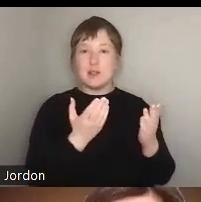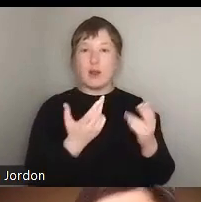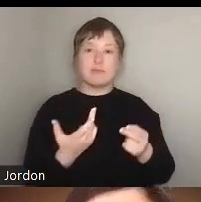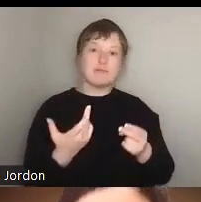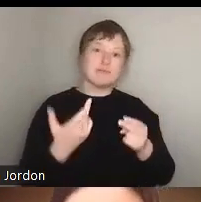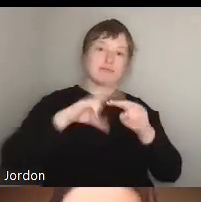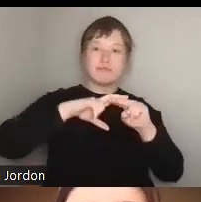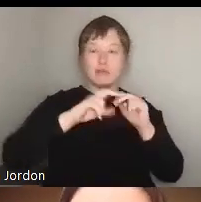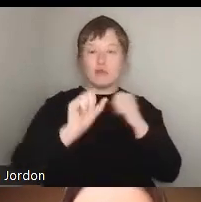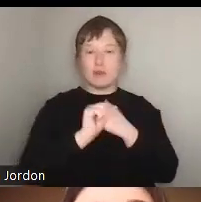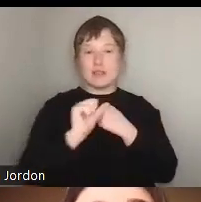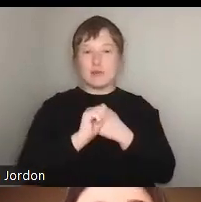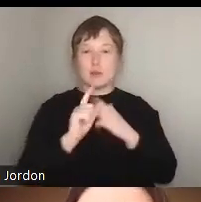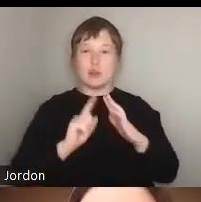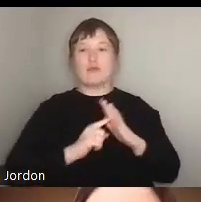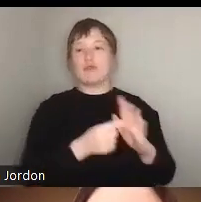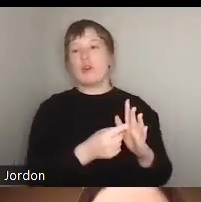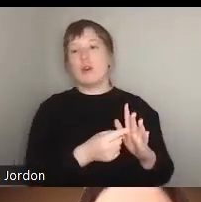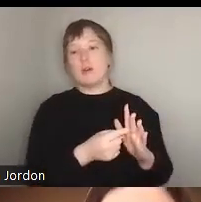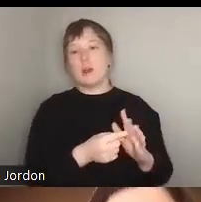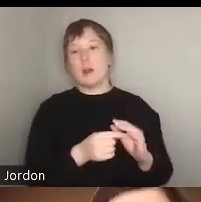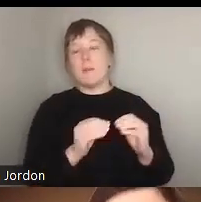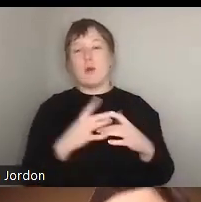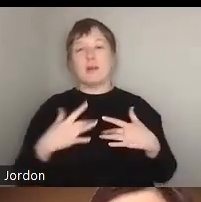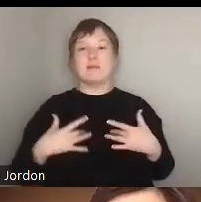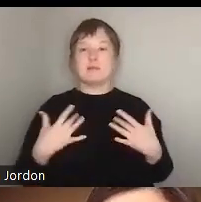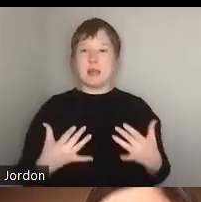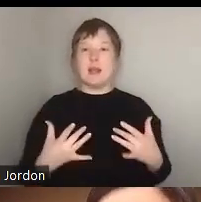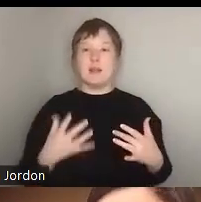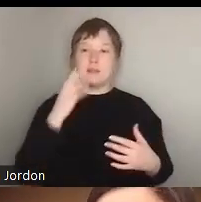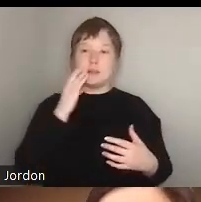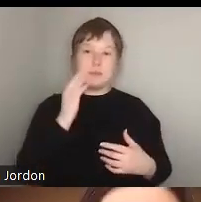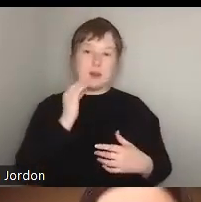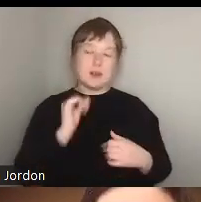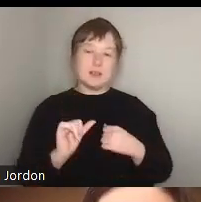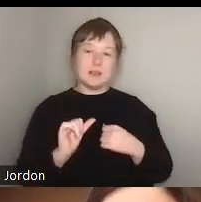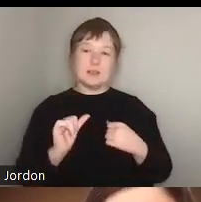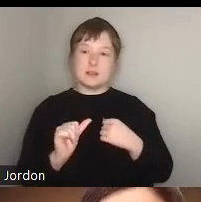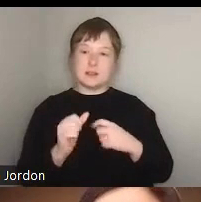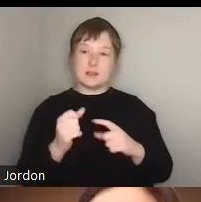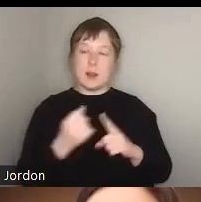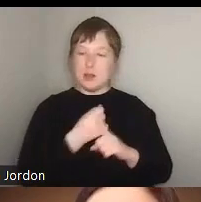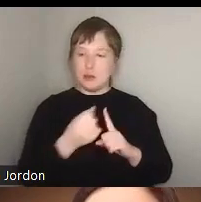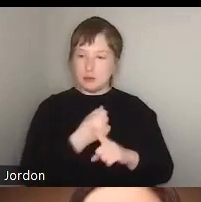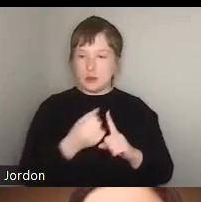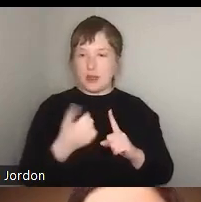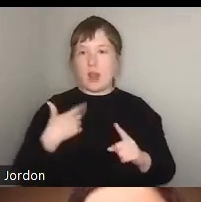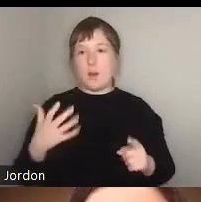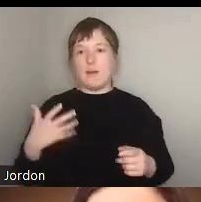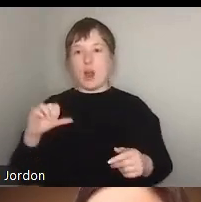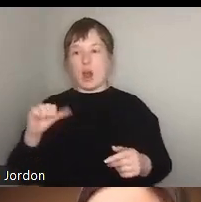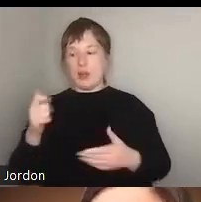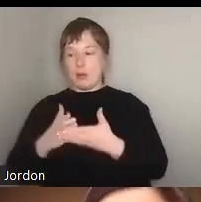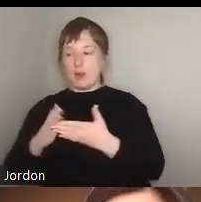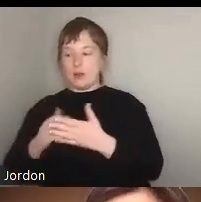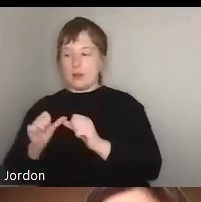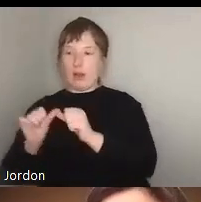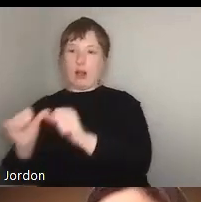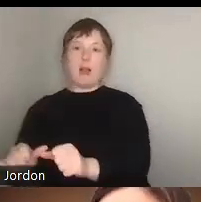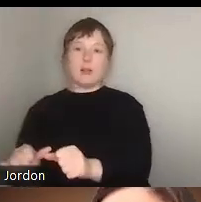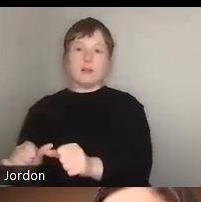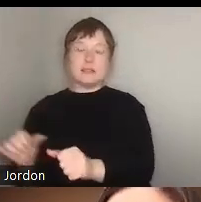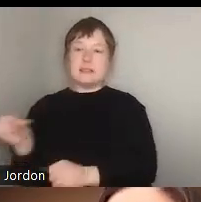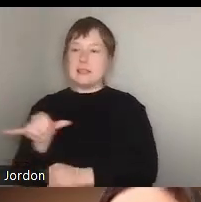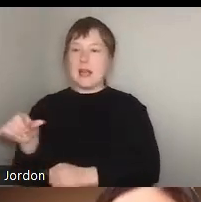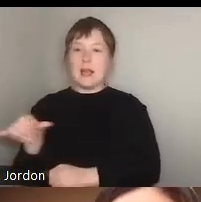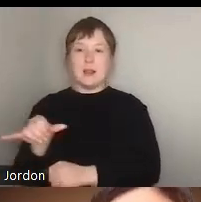from the very beginning, being more likely to experience abuse. Then when they're in it, these are the same factors that can keep them in it for longer. And these are the same factors that